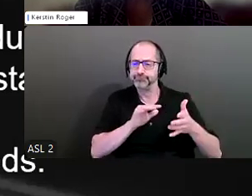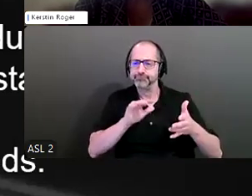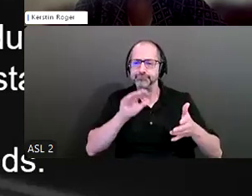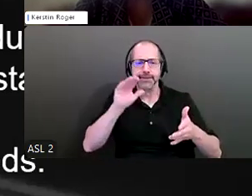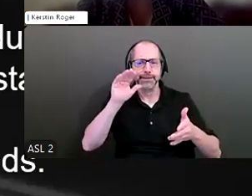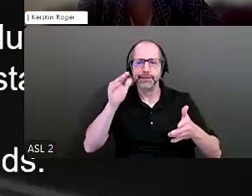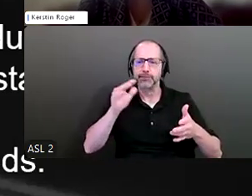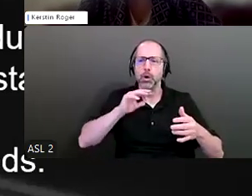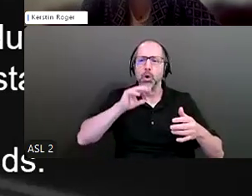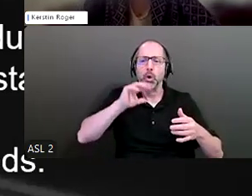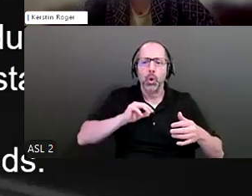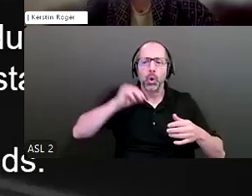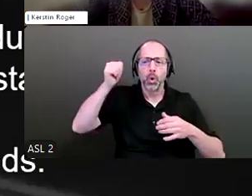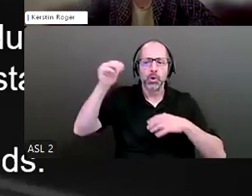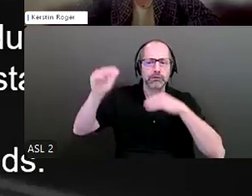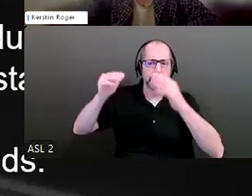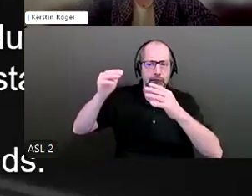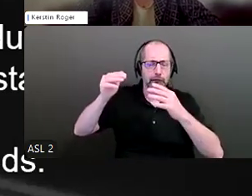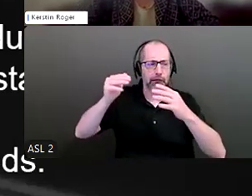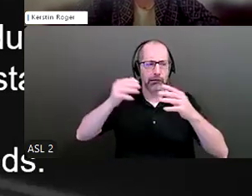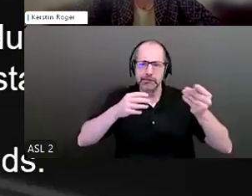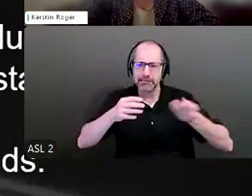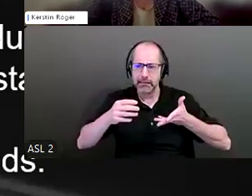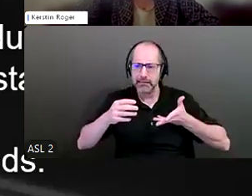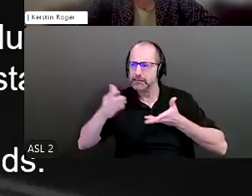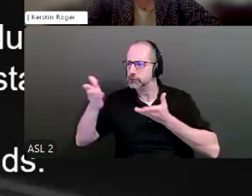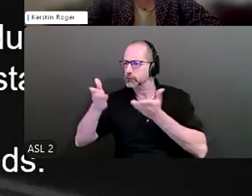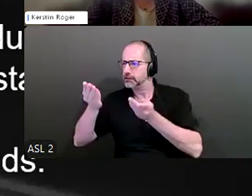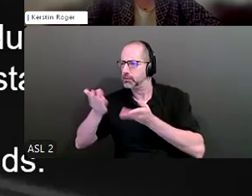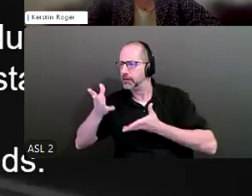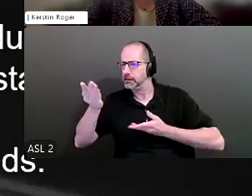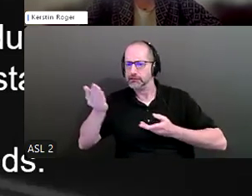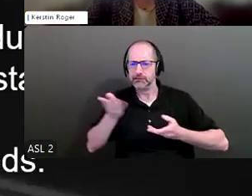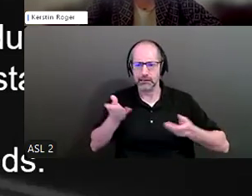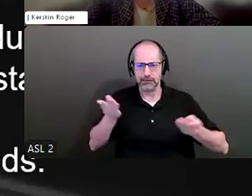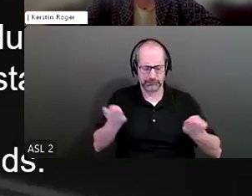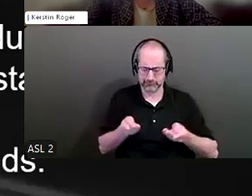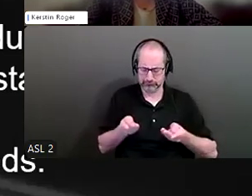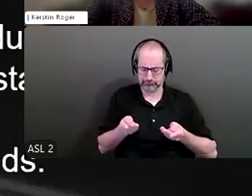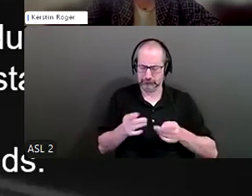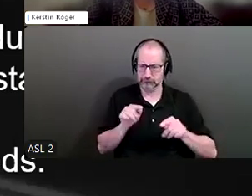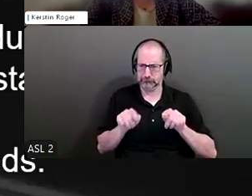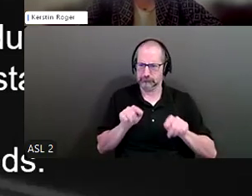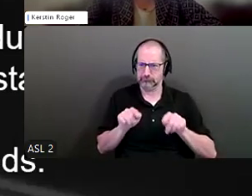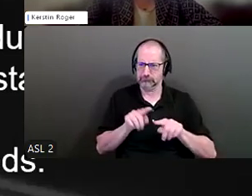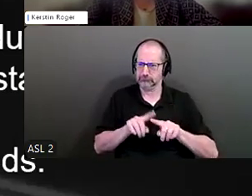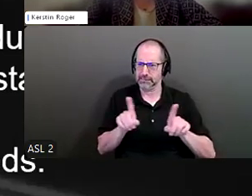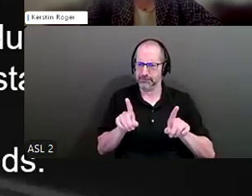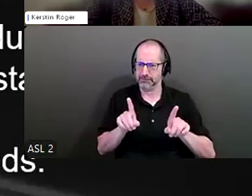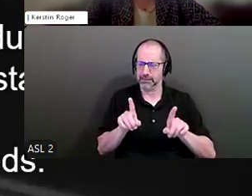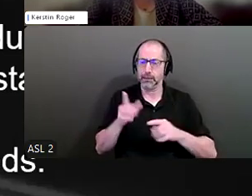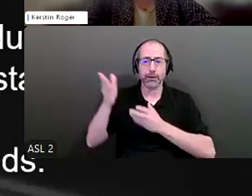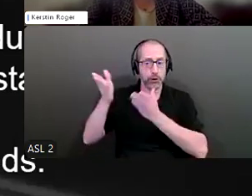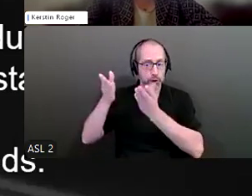what older adults are telling us and what service providers are telling us. So service providers are saying that older